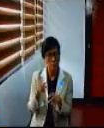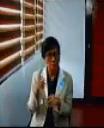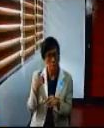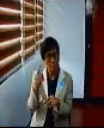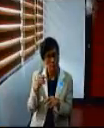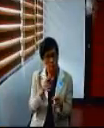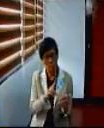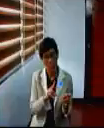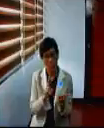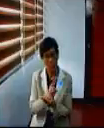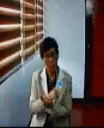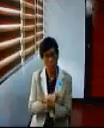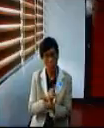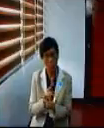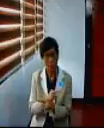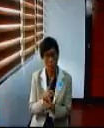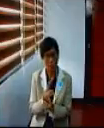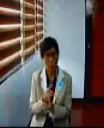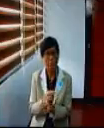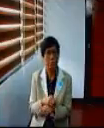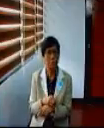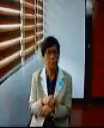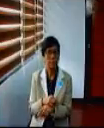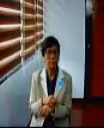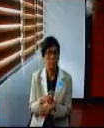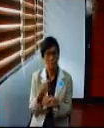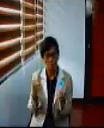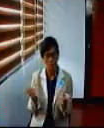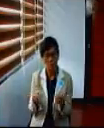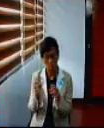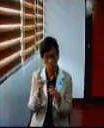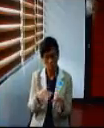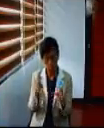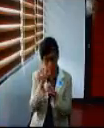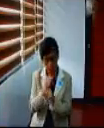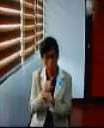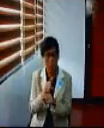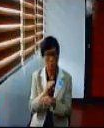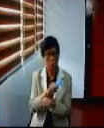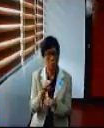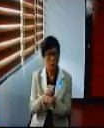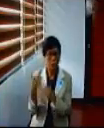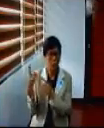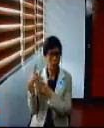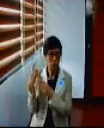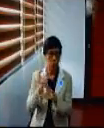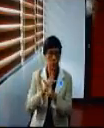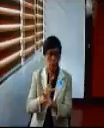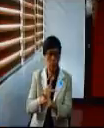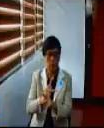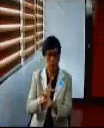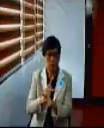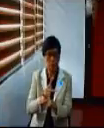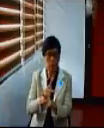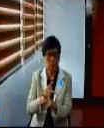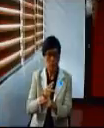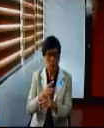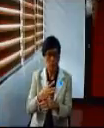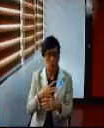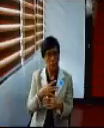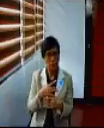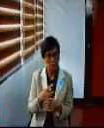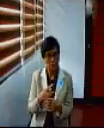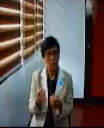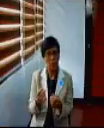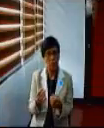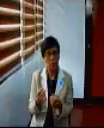in these circumstances. And again, this is just a short summary of the state's duty to protect. I would like, if I may,